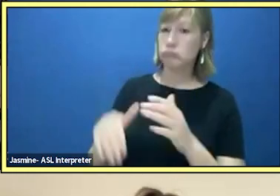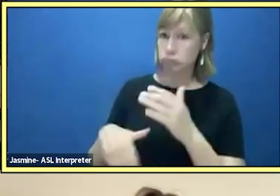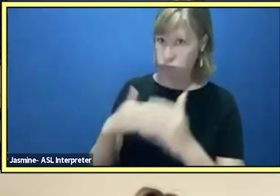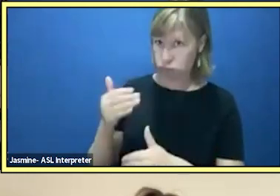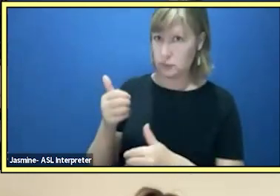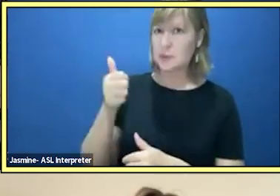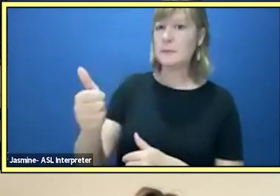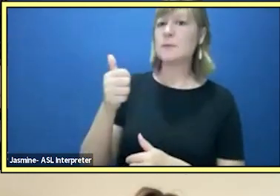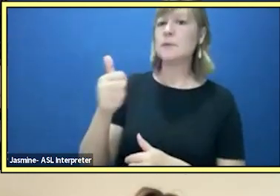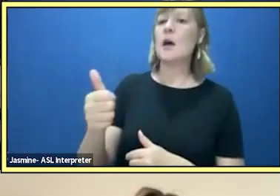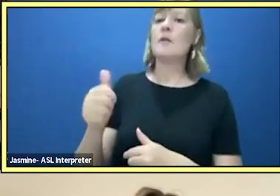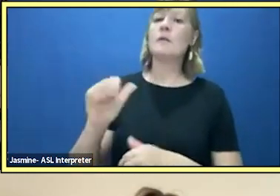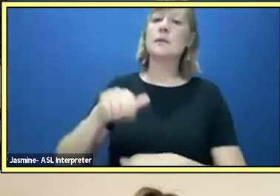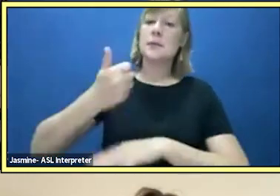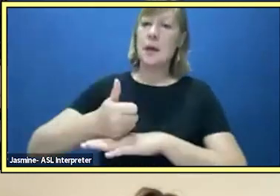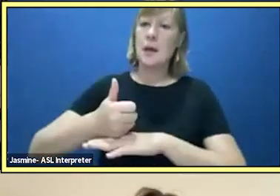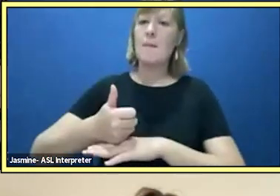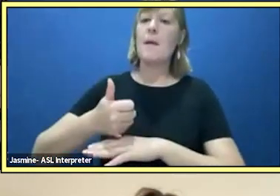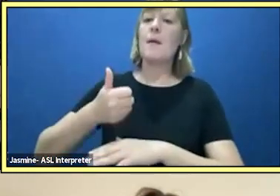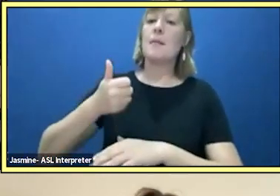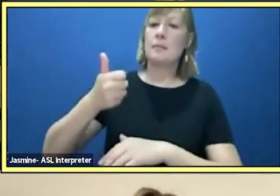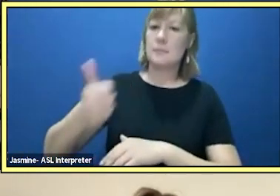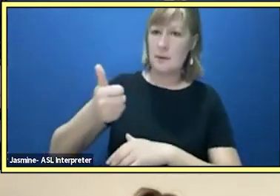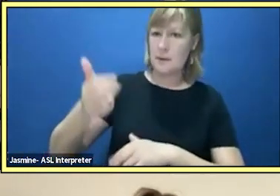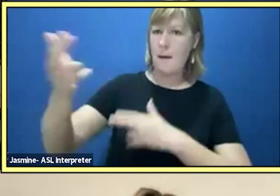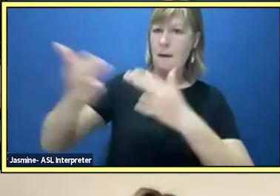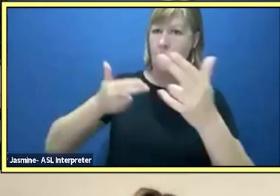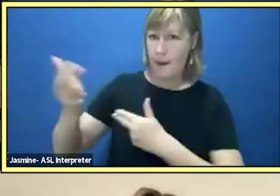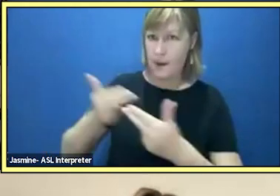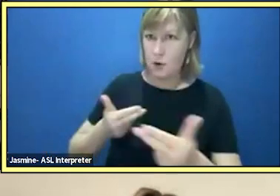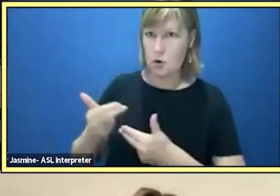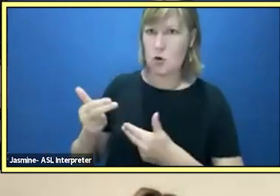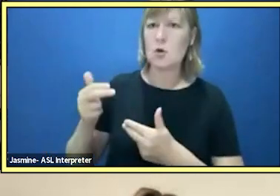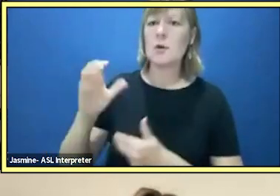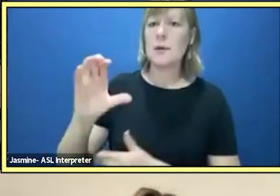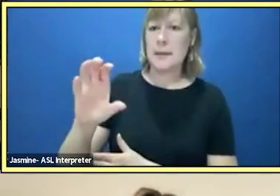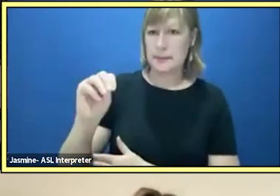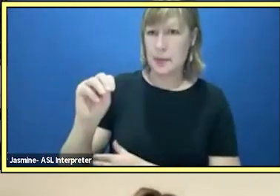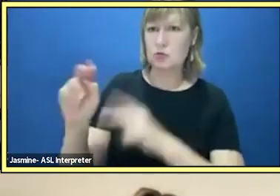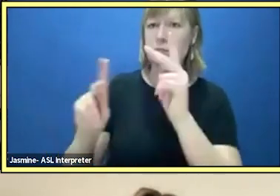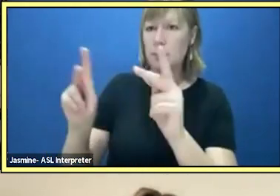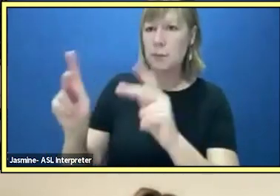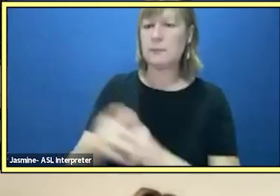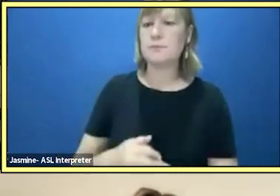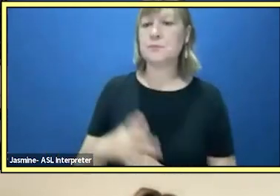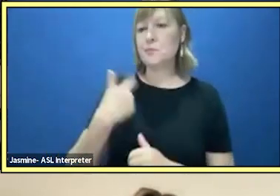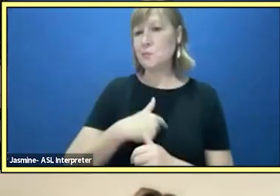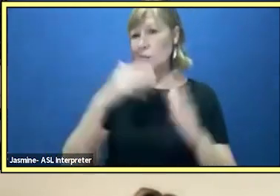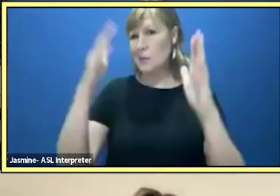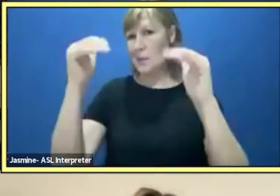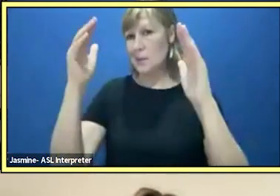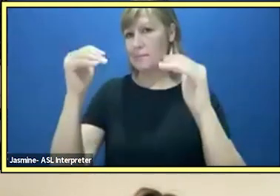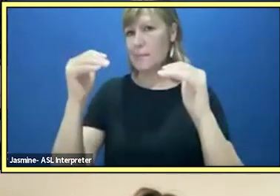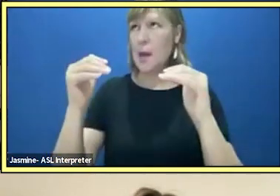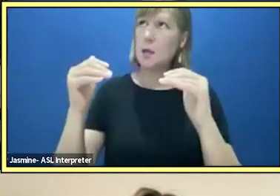individuals to serve as case managers. We expect that many of those folks will be what we